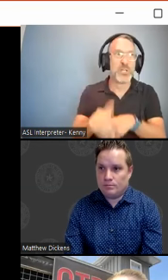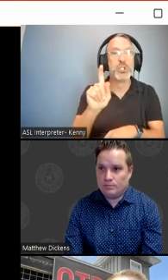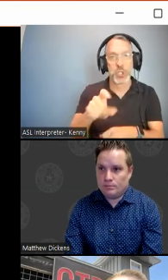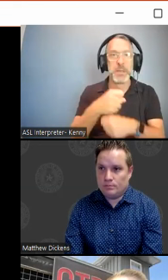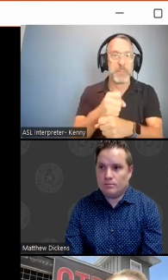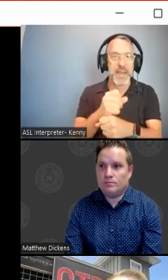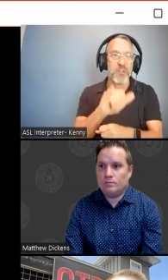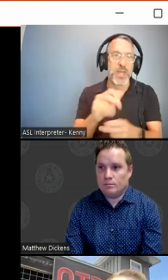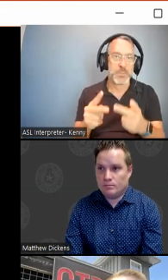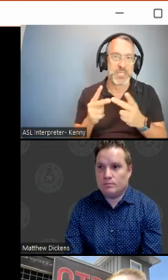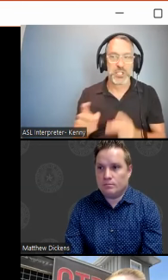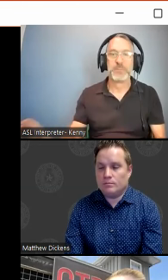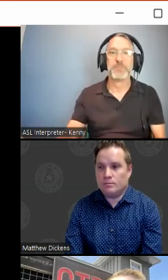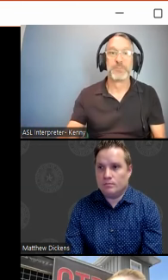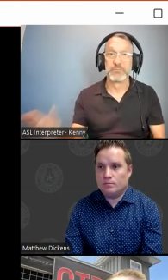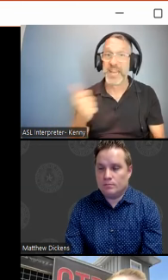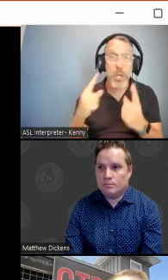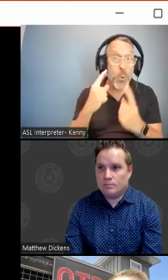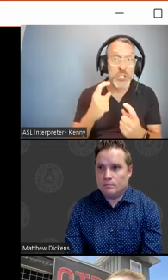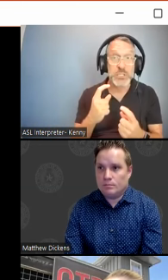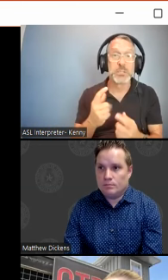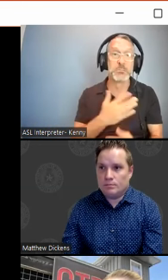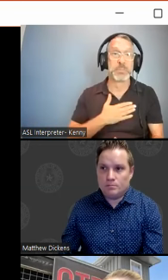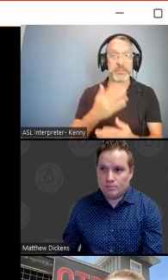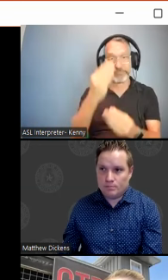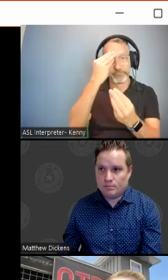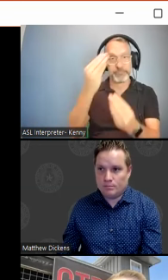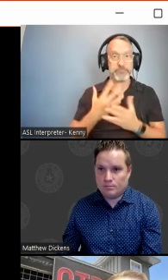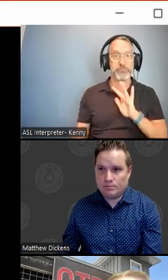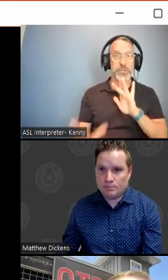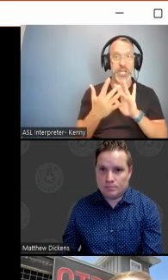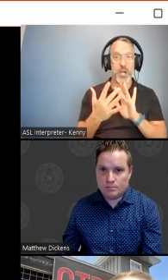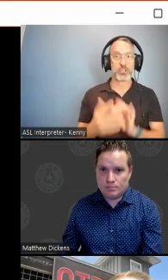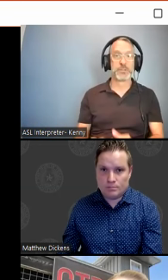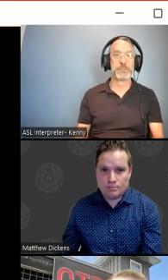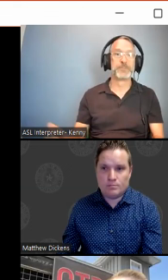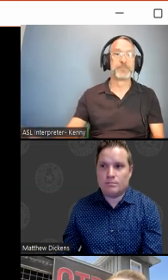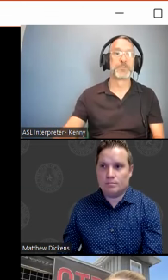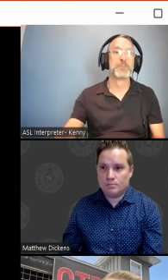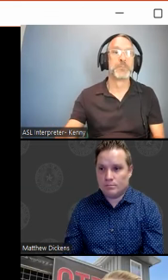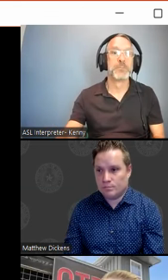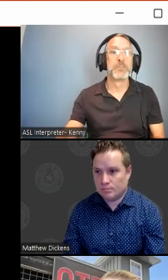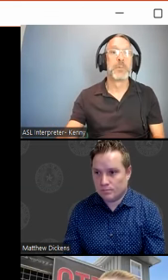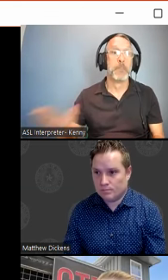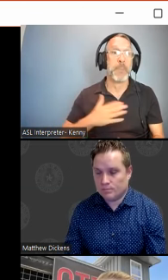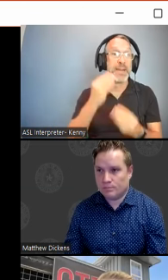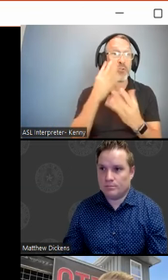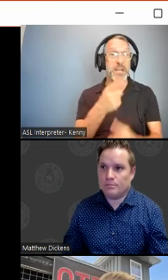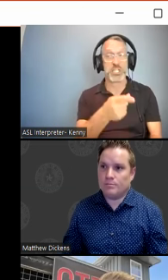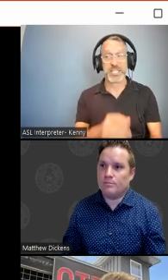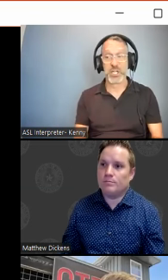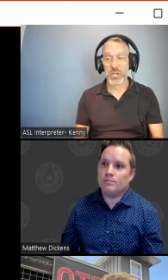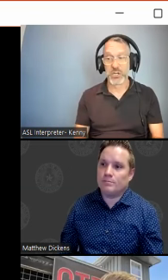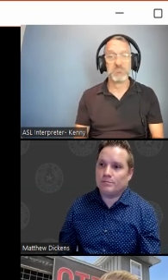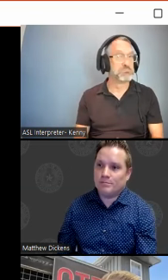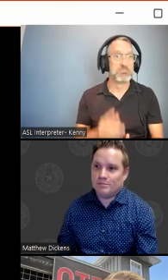in that position. If y'all have any questions, please feel free to reach out. My information is here. We're more than